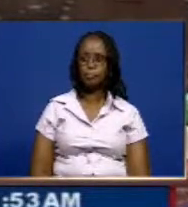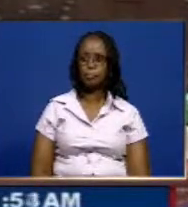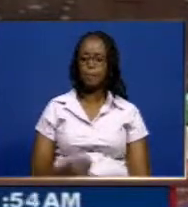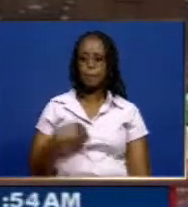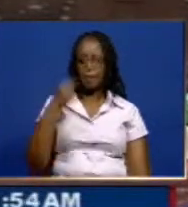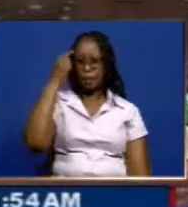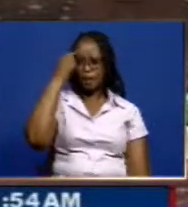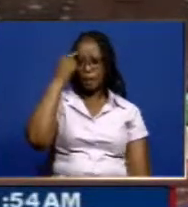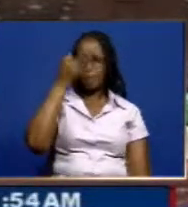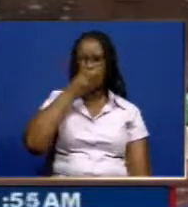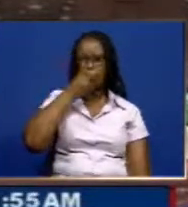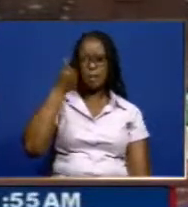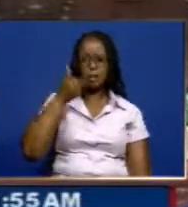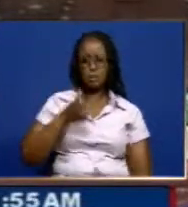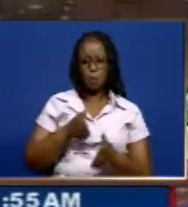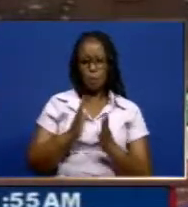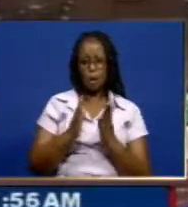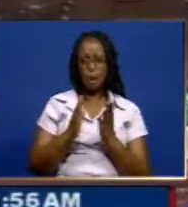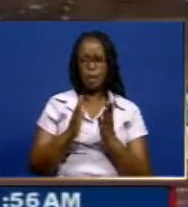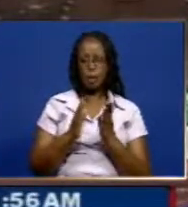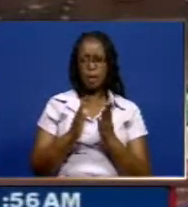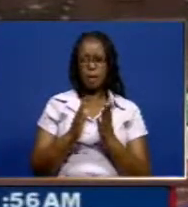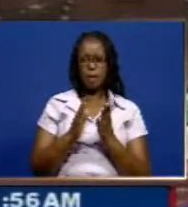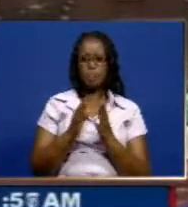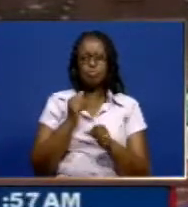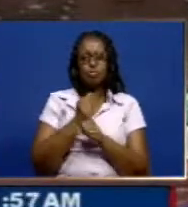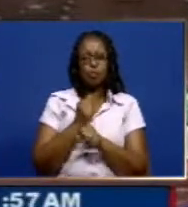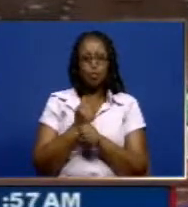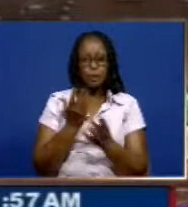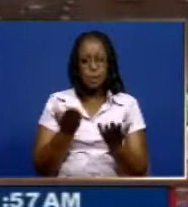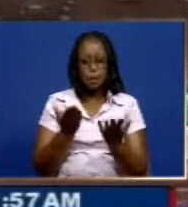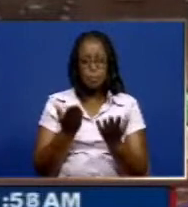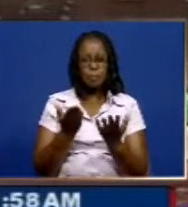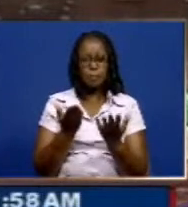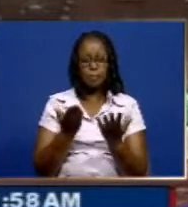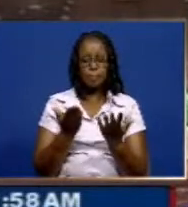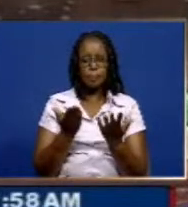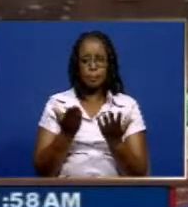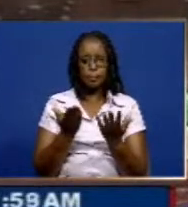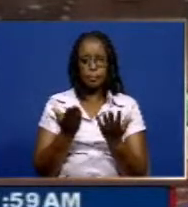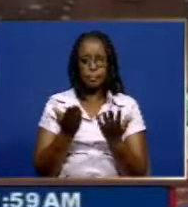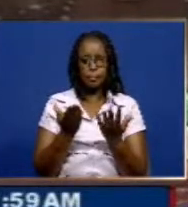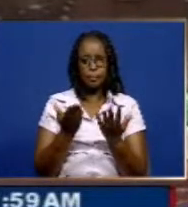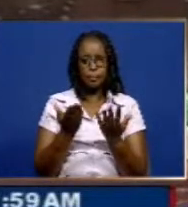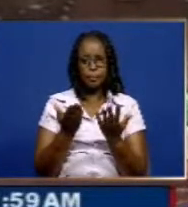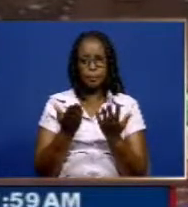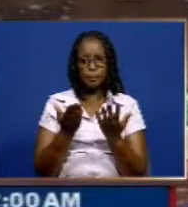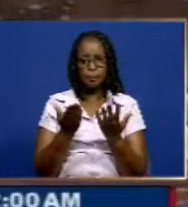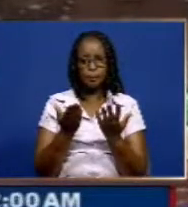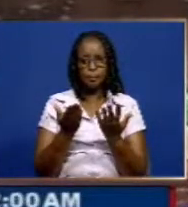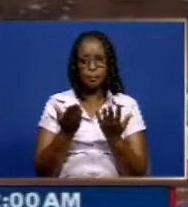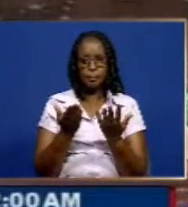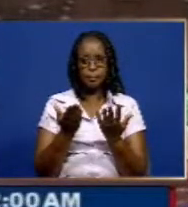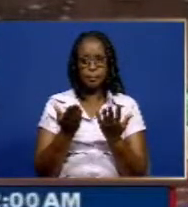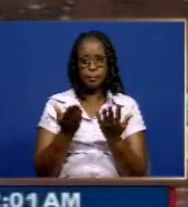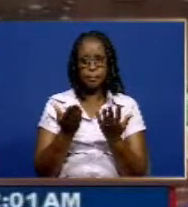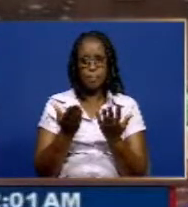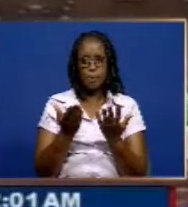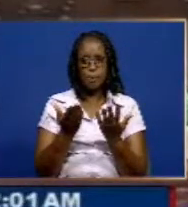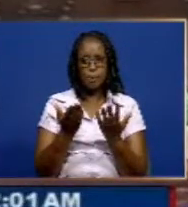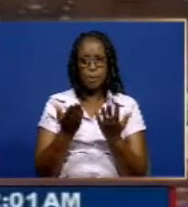all, is that now that you have brought it to our attention, I will allow you, Senior Councilman